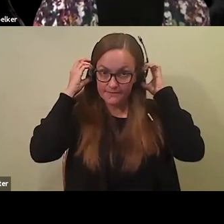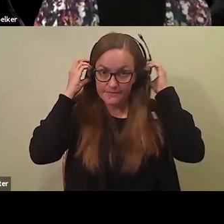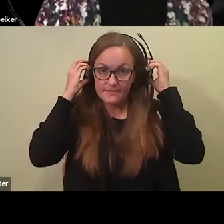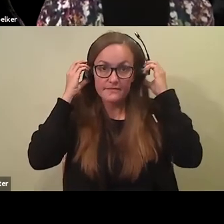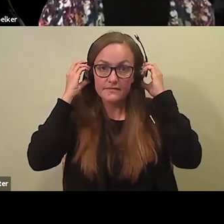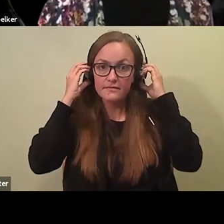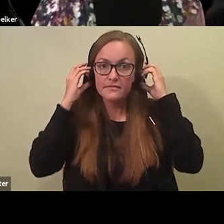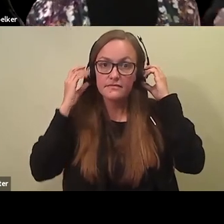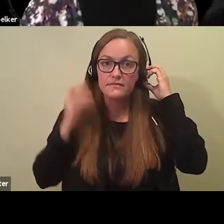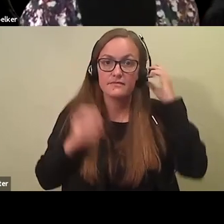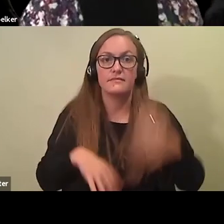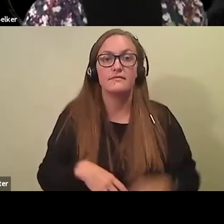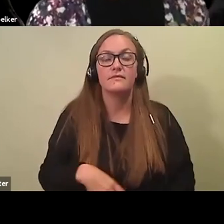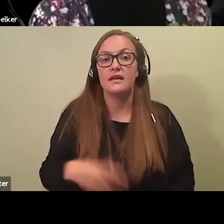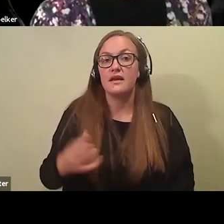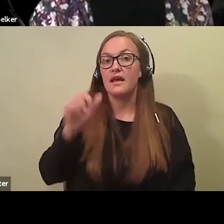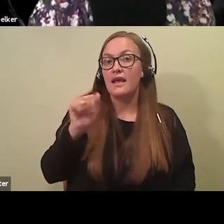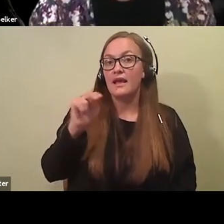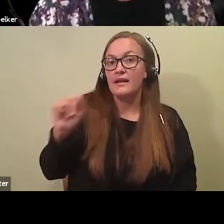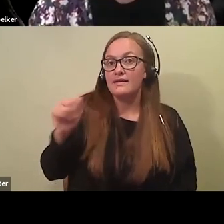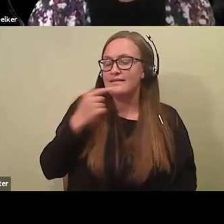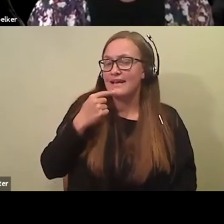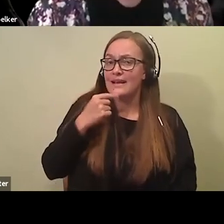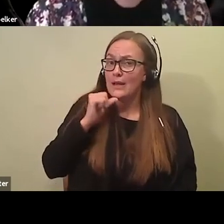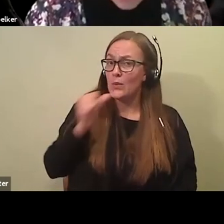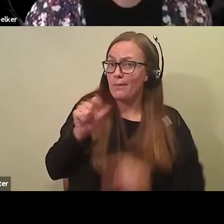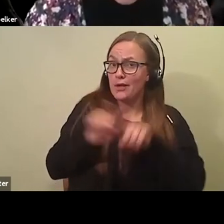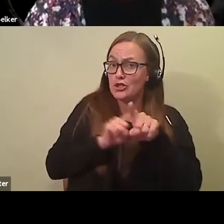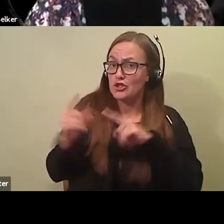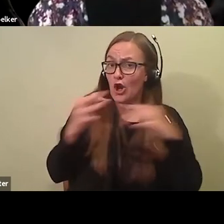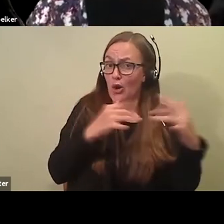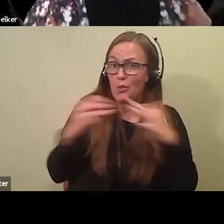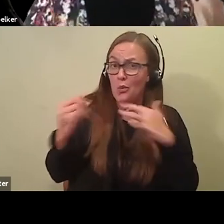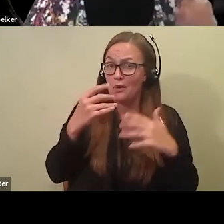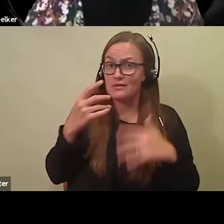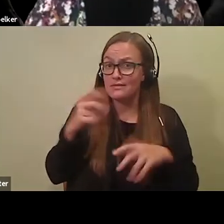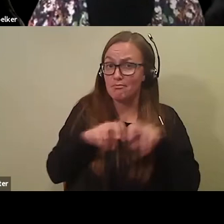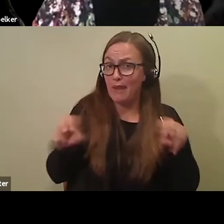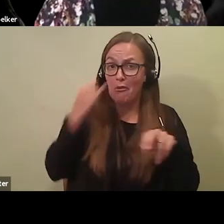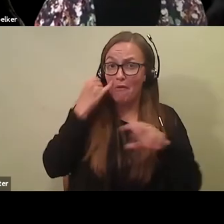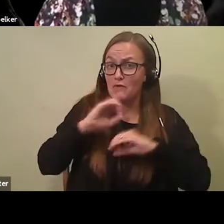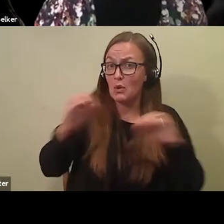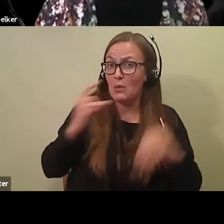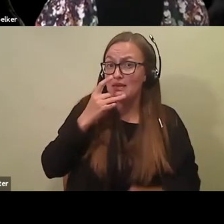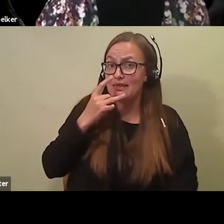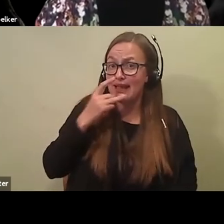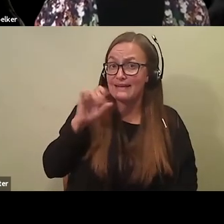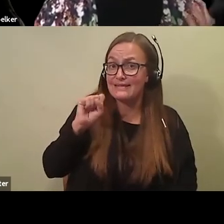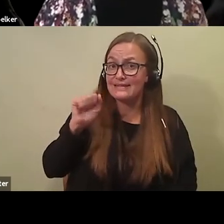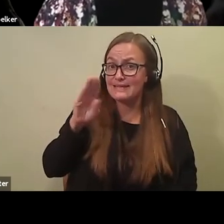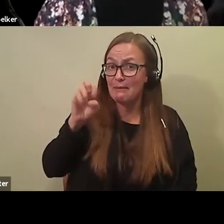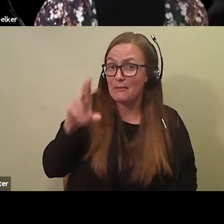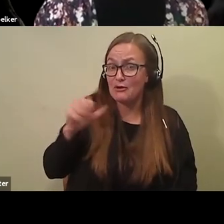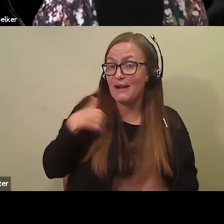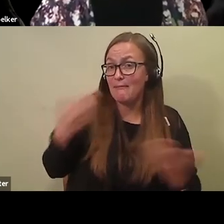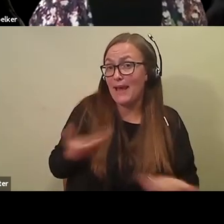So, I mean, I think it wouldn't be a Star Wars panel if we didn't talk about lightsabers. So I'm glad you're here to help us out with this. I think the